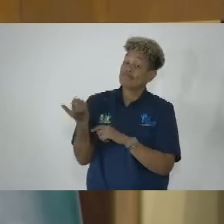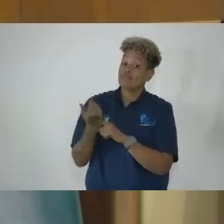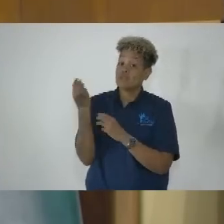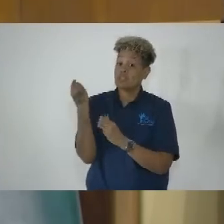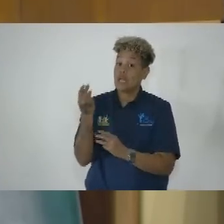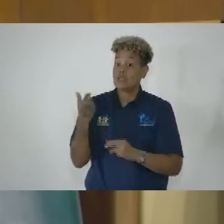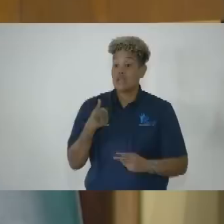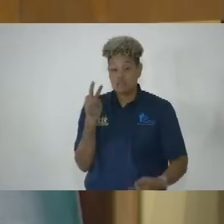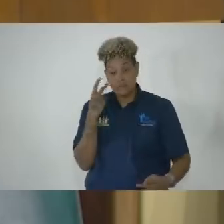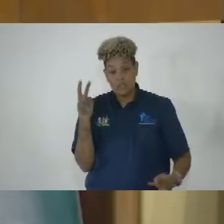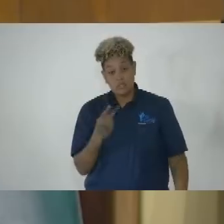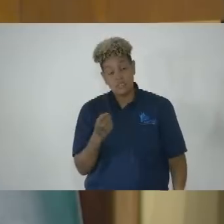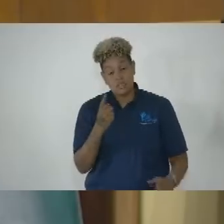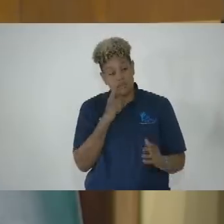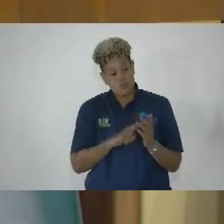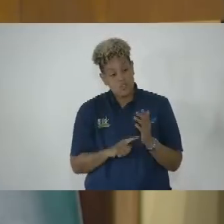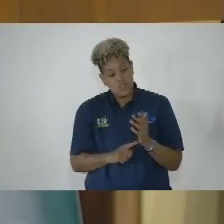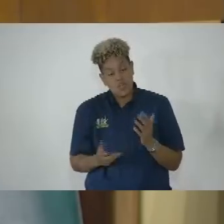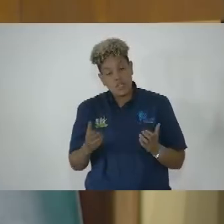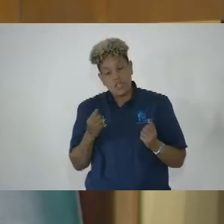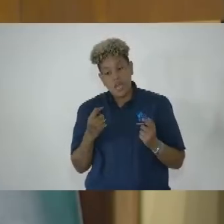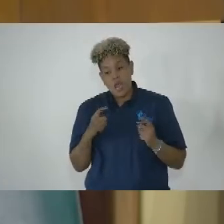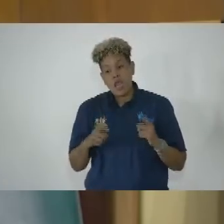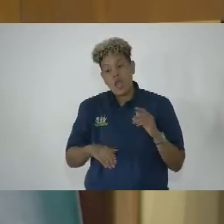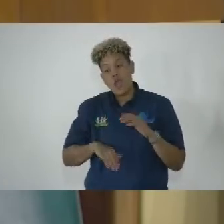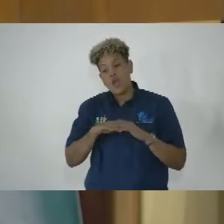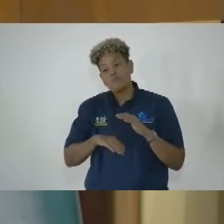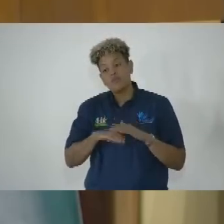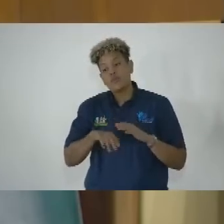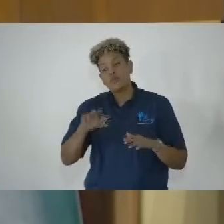I've seen from research, up to